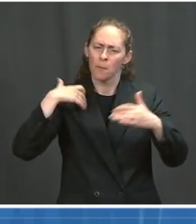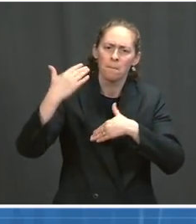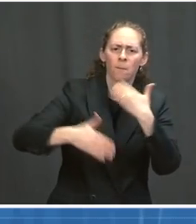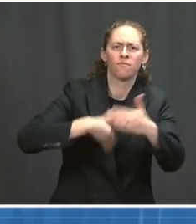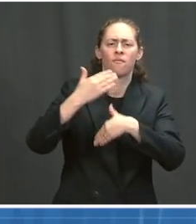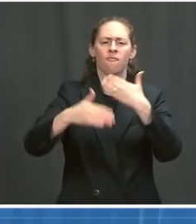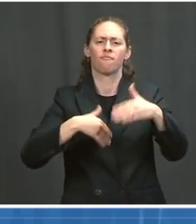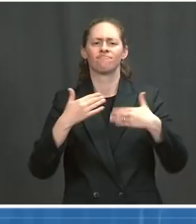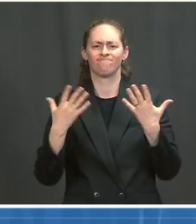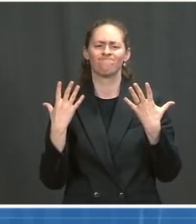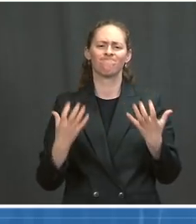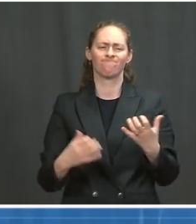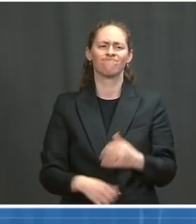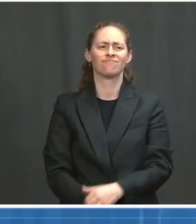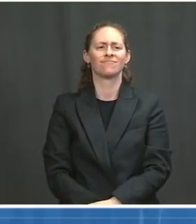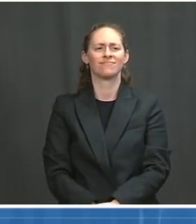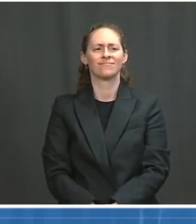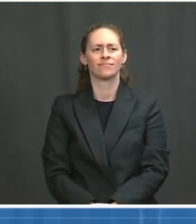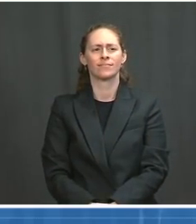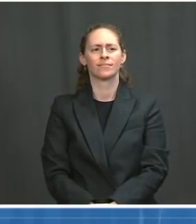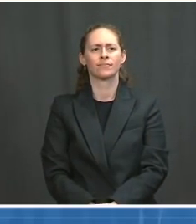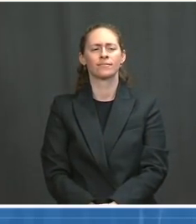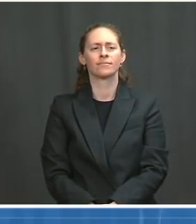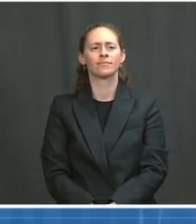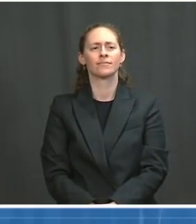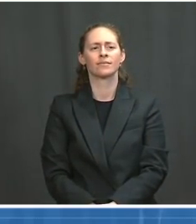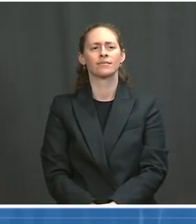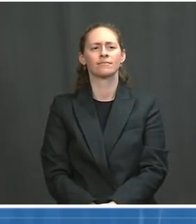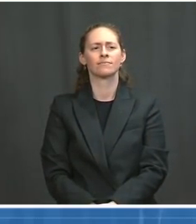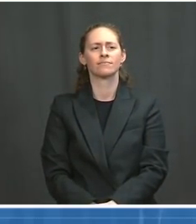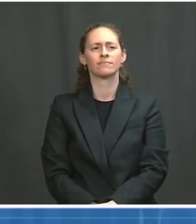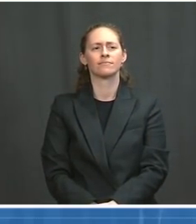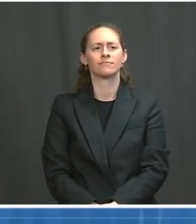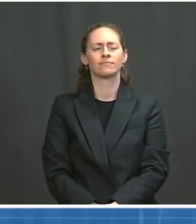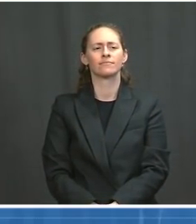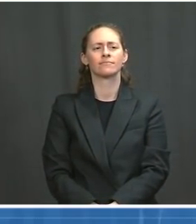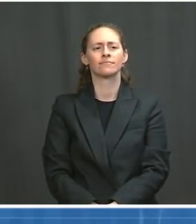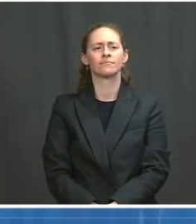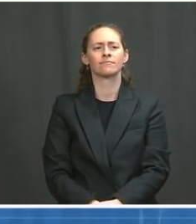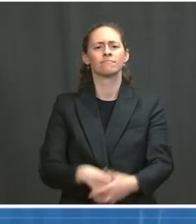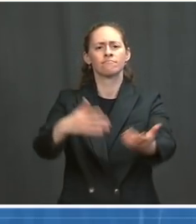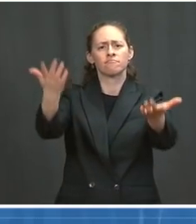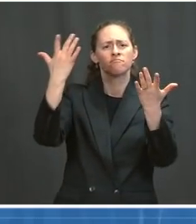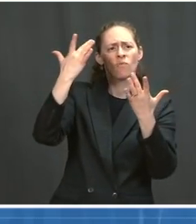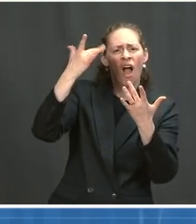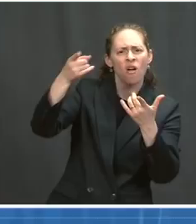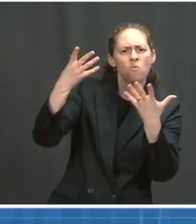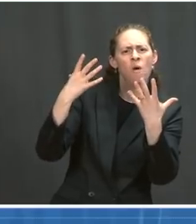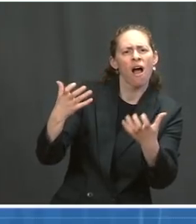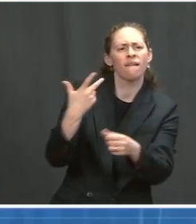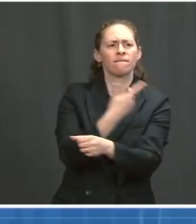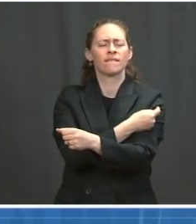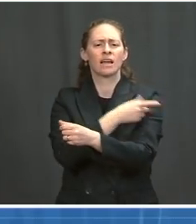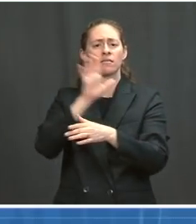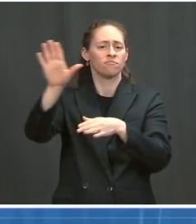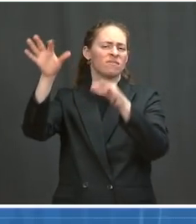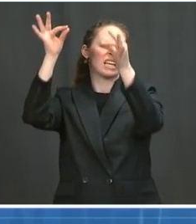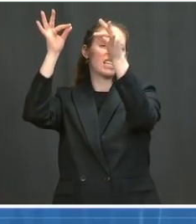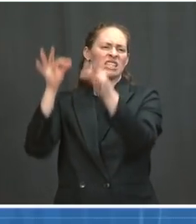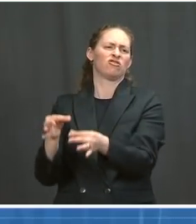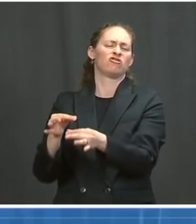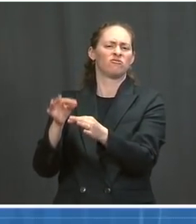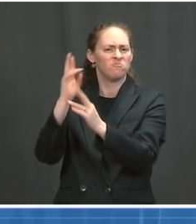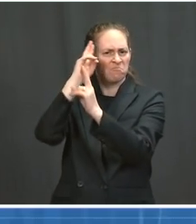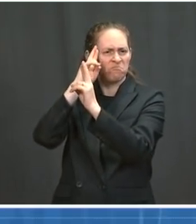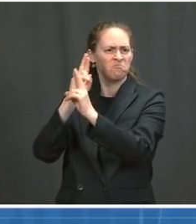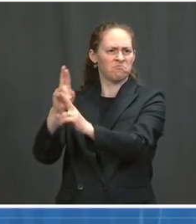unique and they're personal. We need to share these stories in encouraging others to do the same, to follow what we've